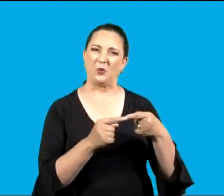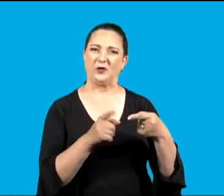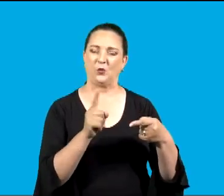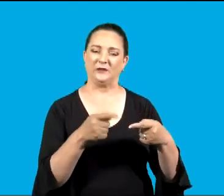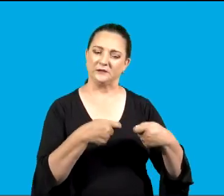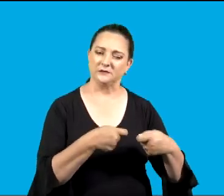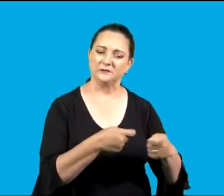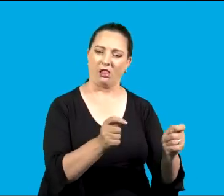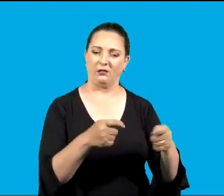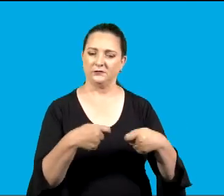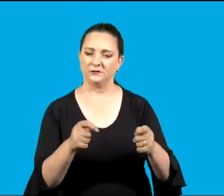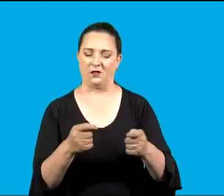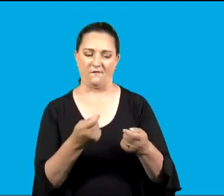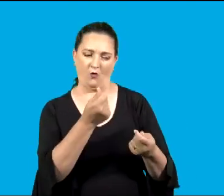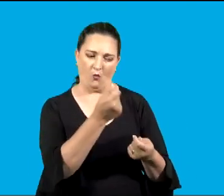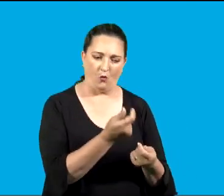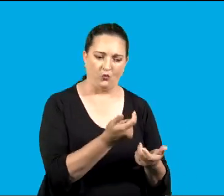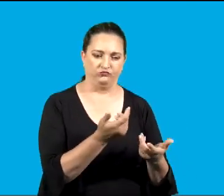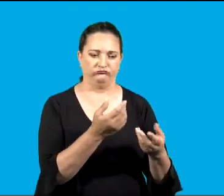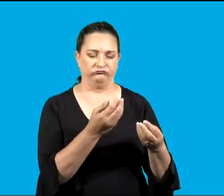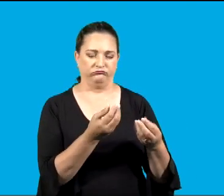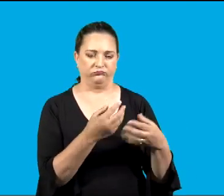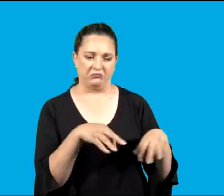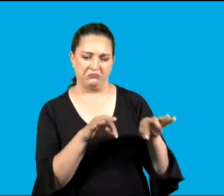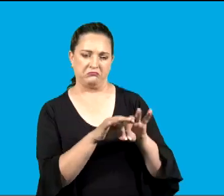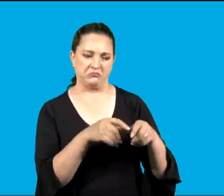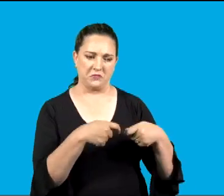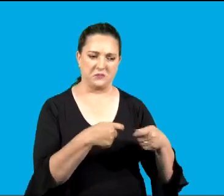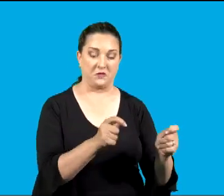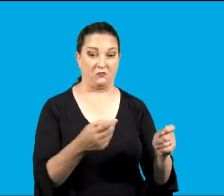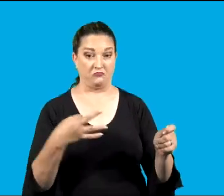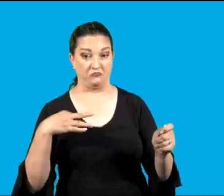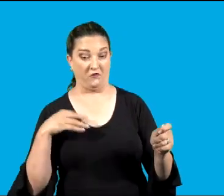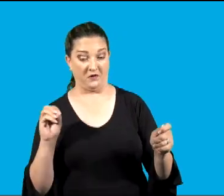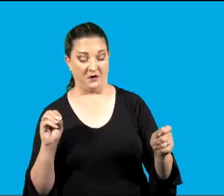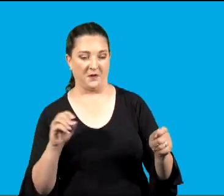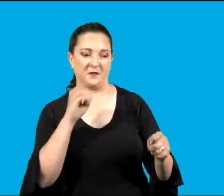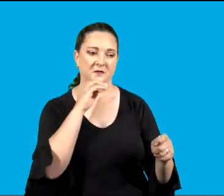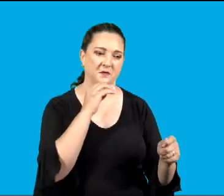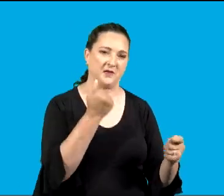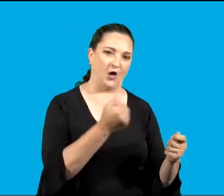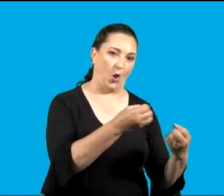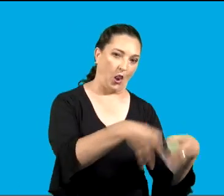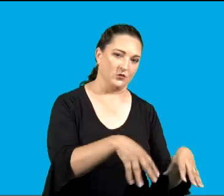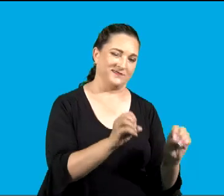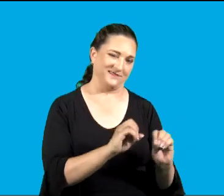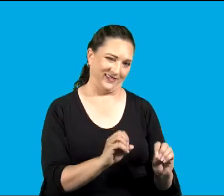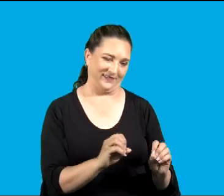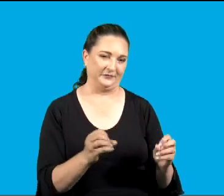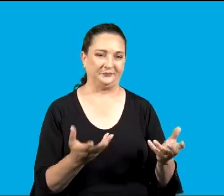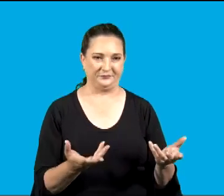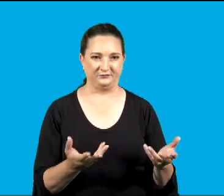business must sell to cover all its costs, both fixed and variable, without making a profit or a